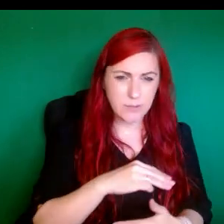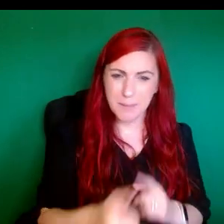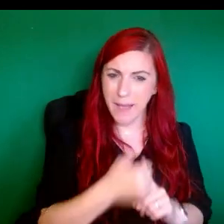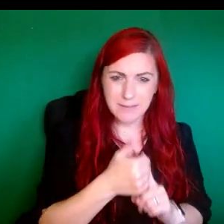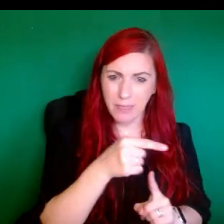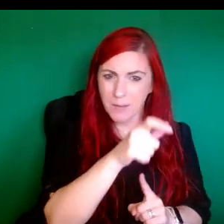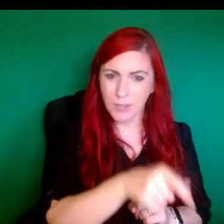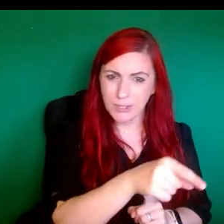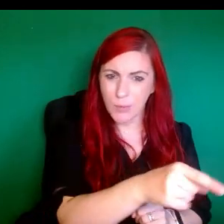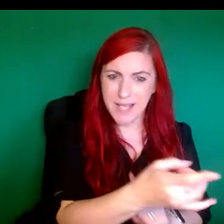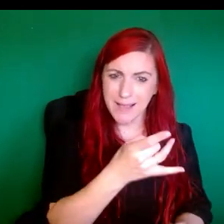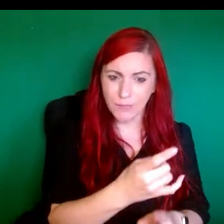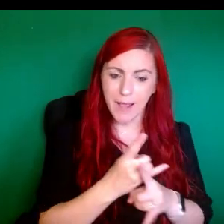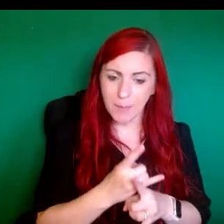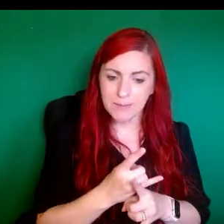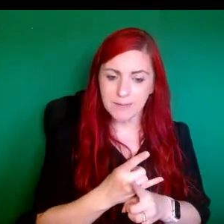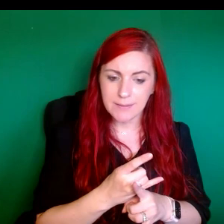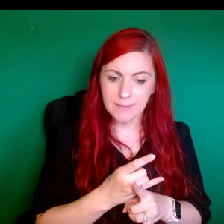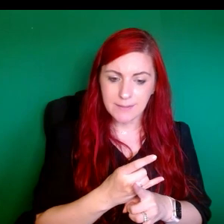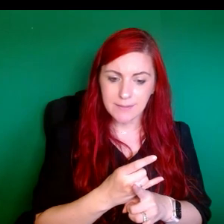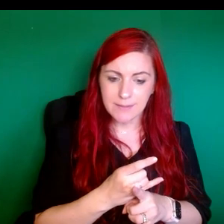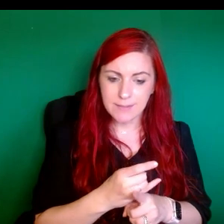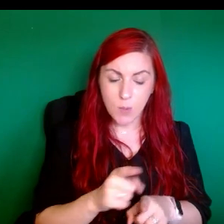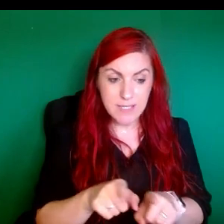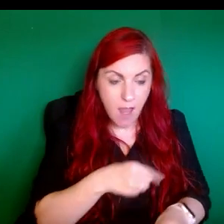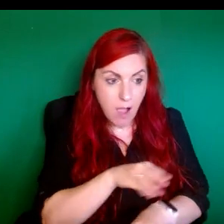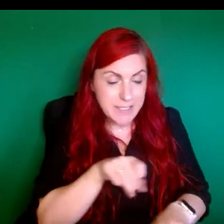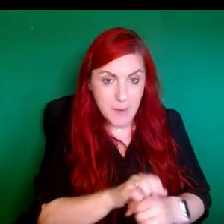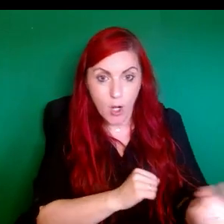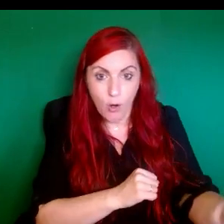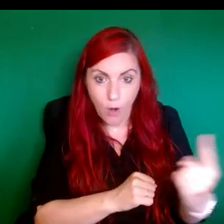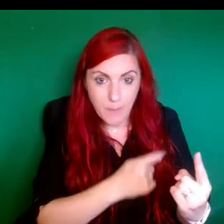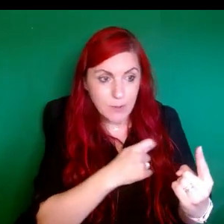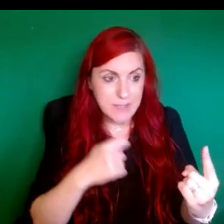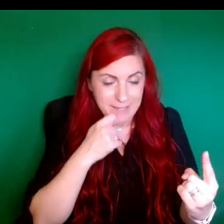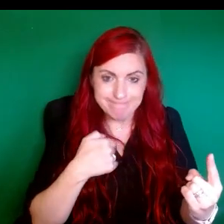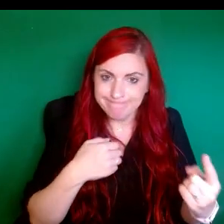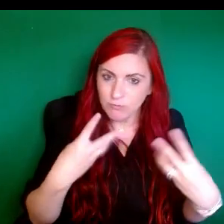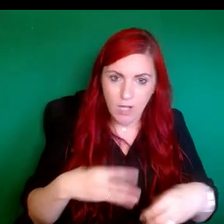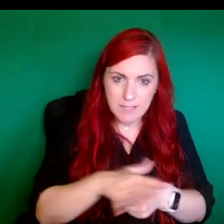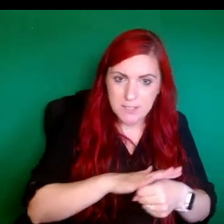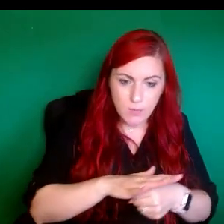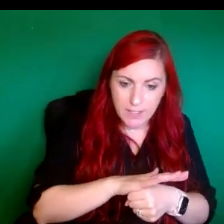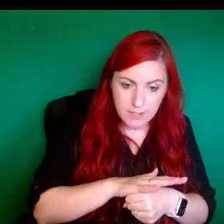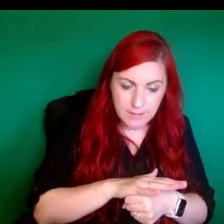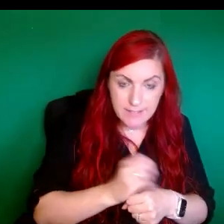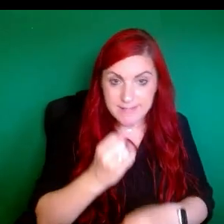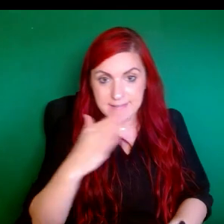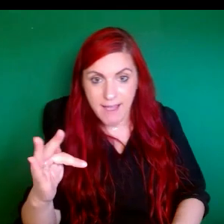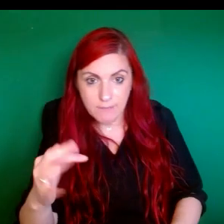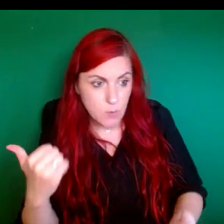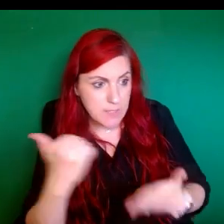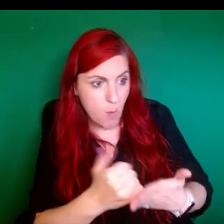what's happening isn't right, and that there's people like the staff team there to meet them where it is, I have huge hope for what's going to happen in the future. Lovely. Thank you so